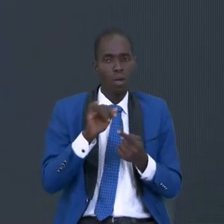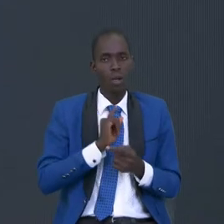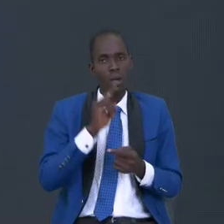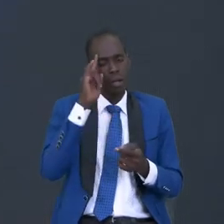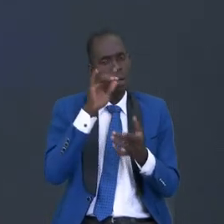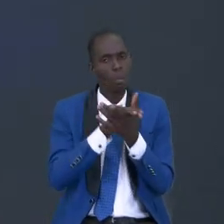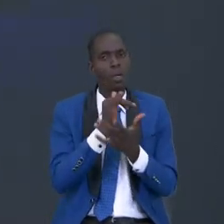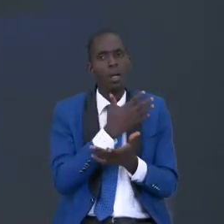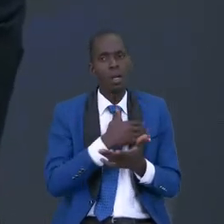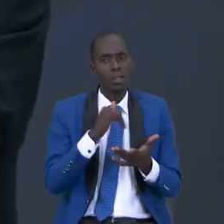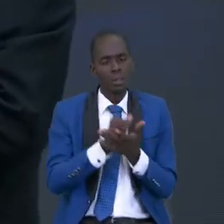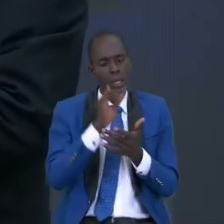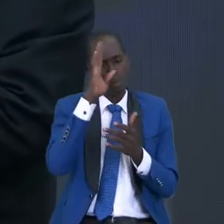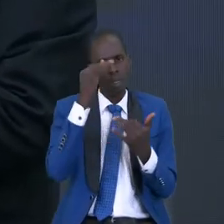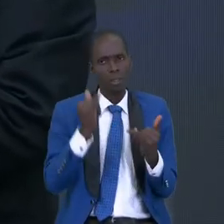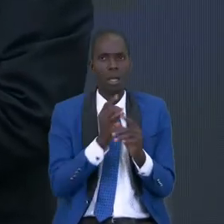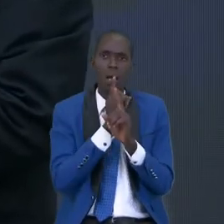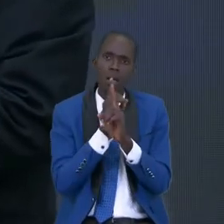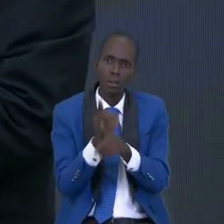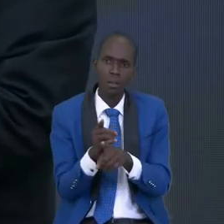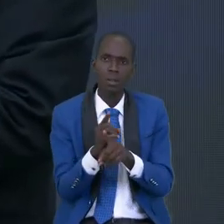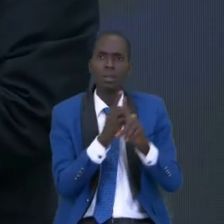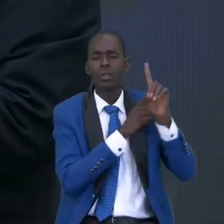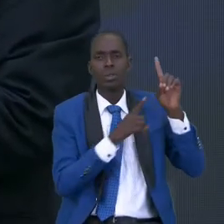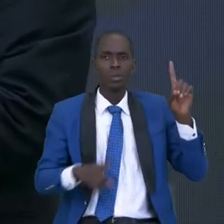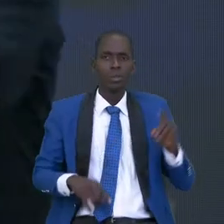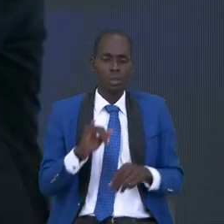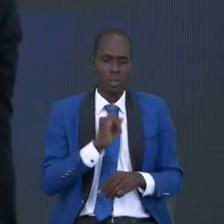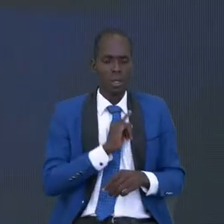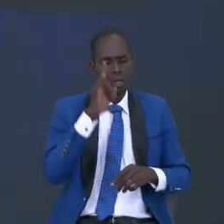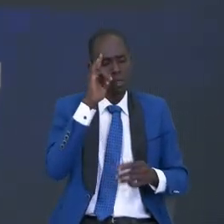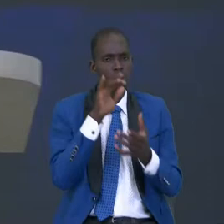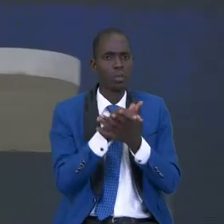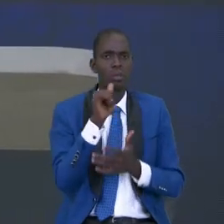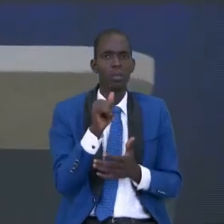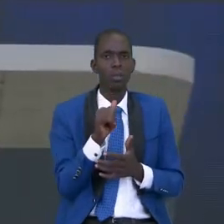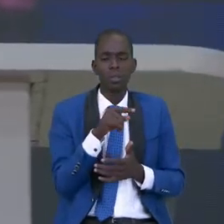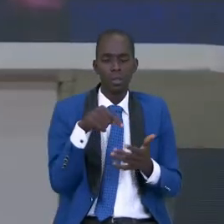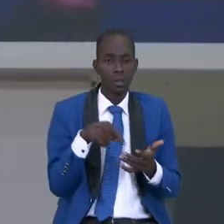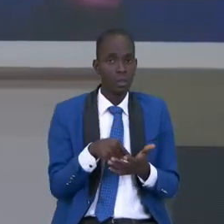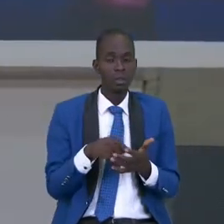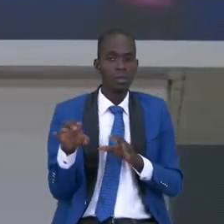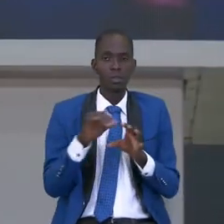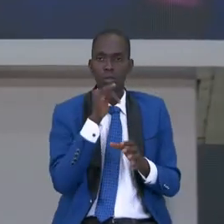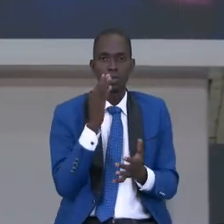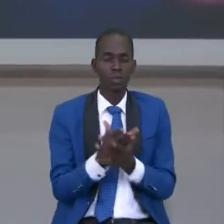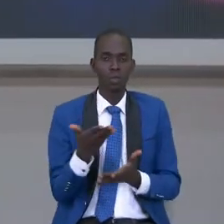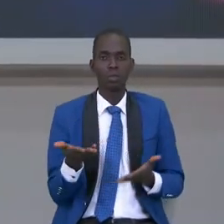man replied, Lord, I believe. He didn't stop there. He